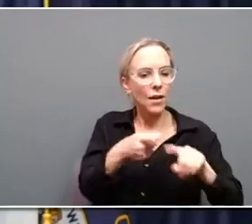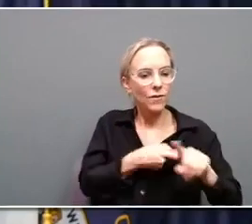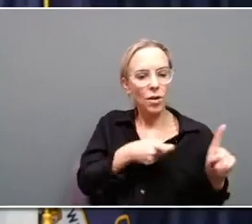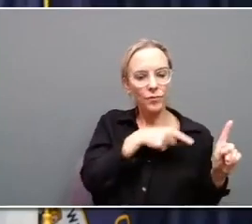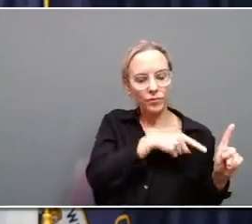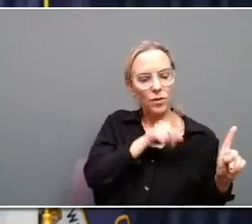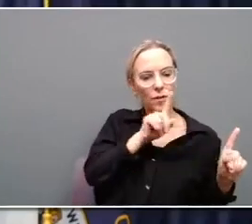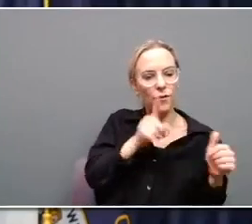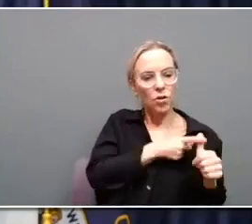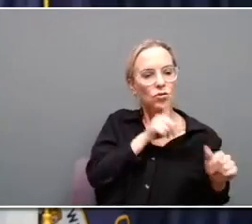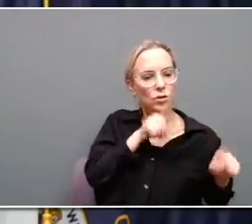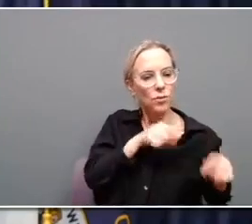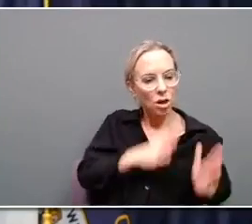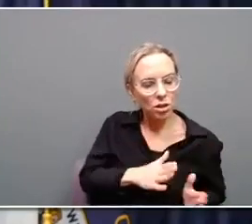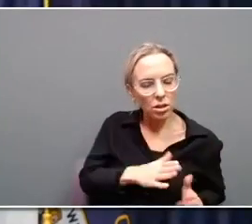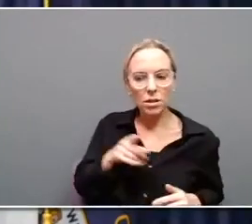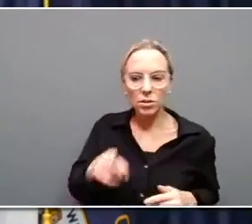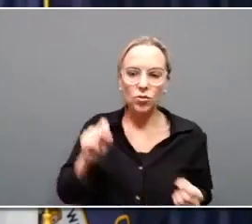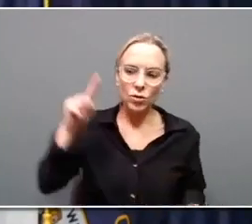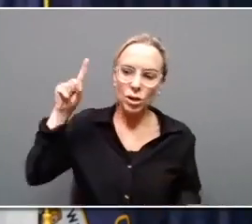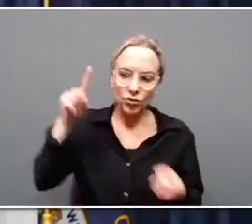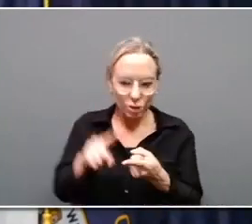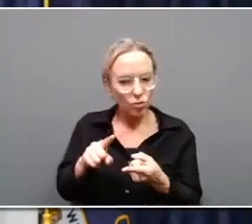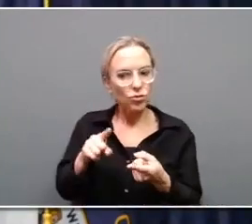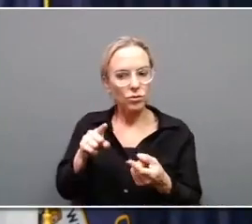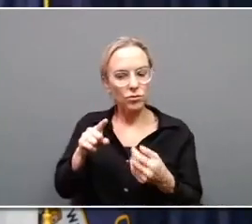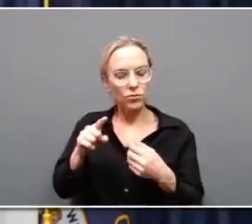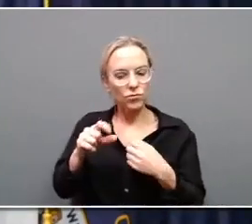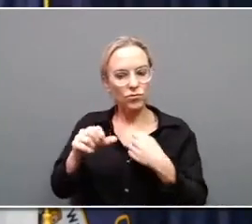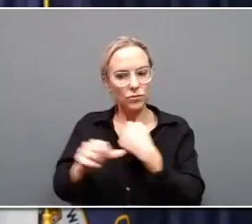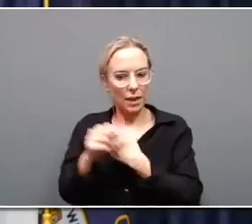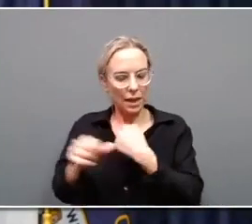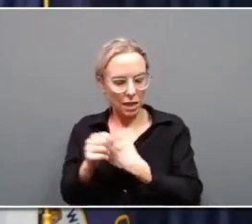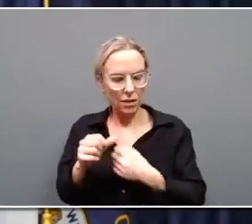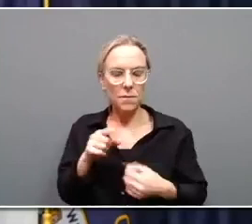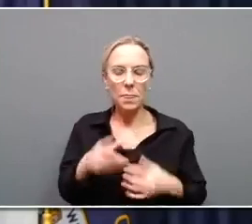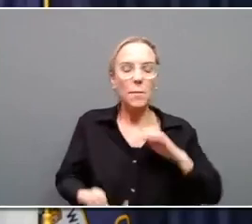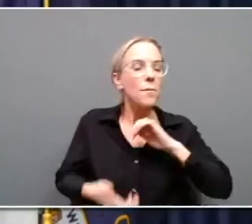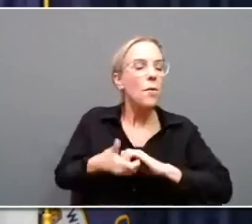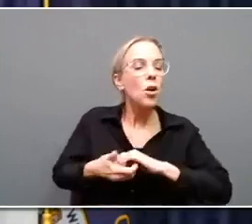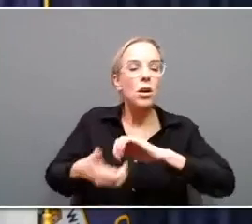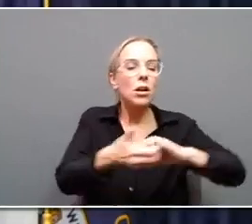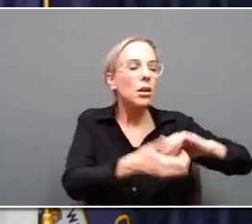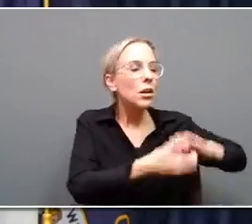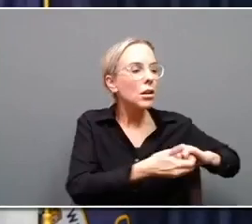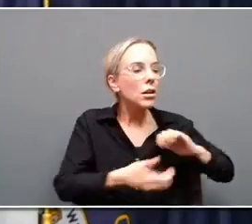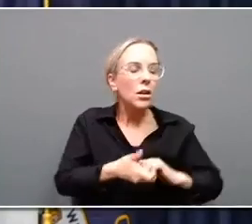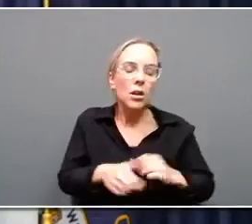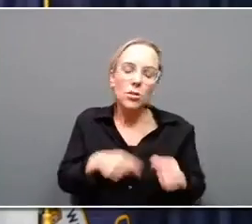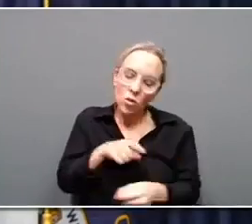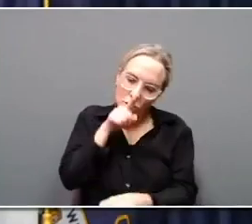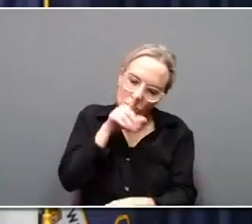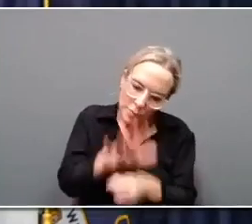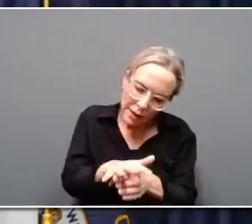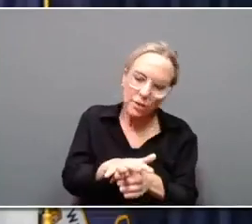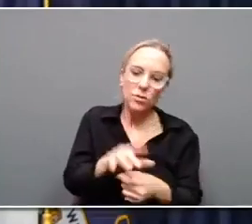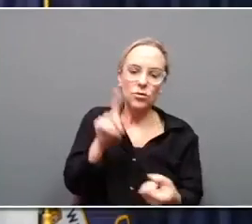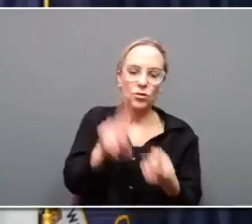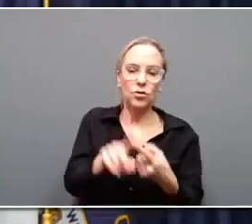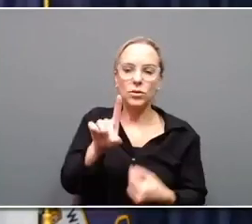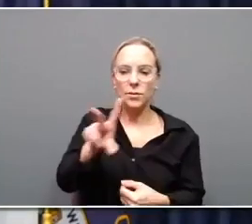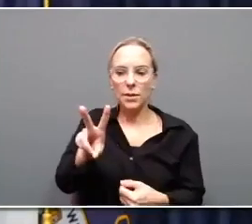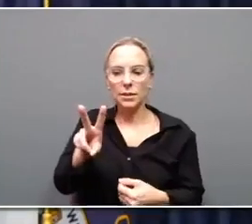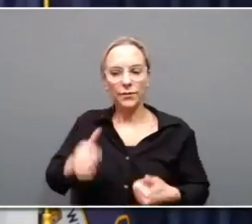further reduce recidivism. This partnership emphasizes our commitment to ensuring domestic violence survivors have access